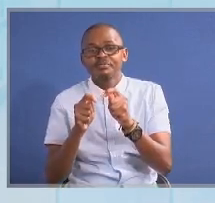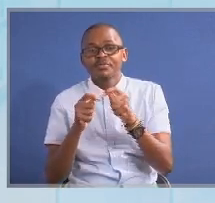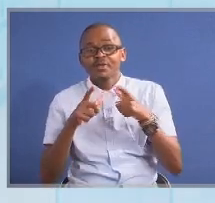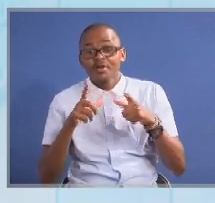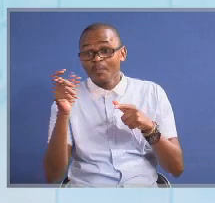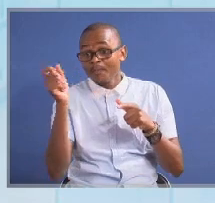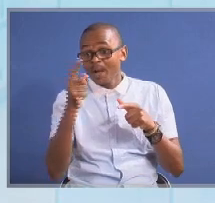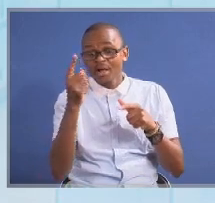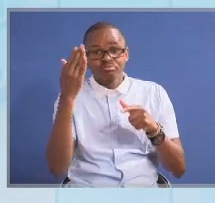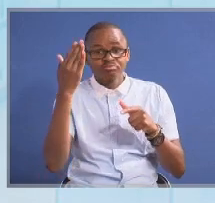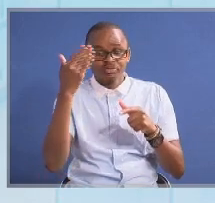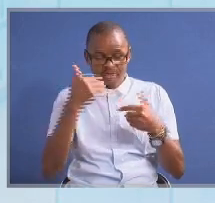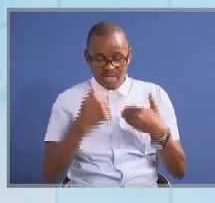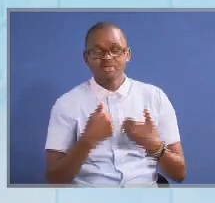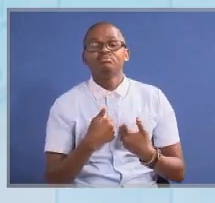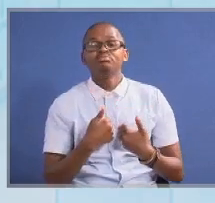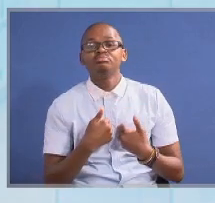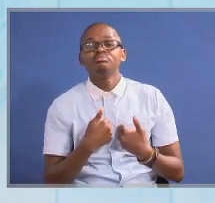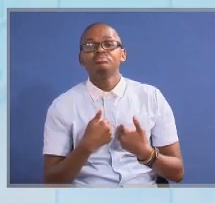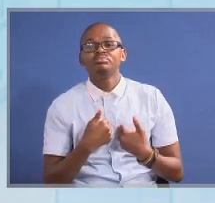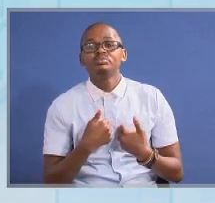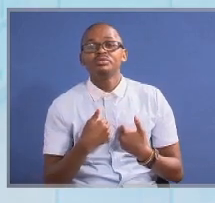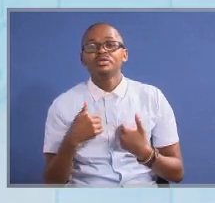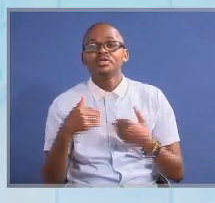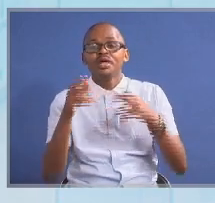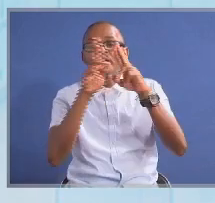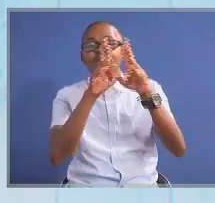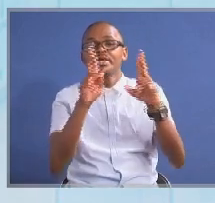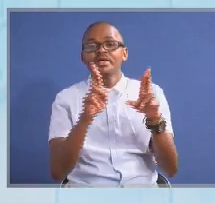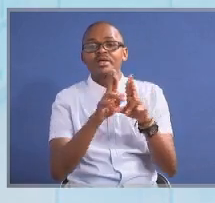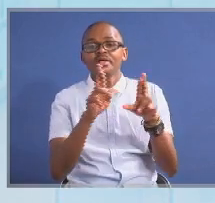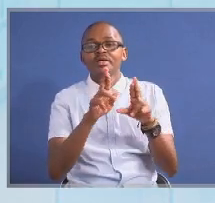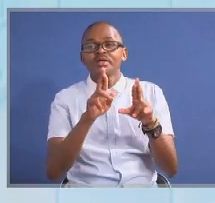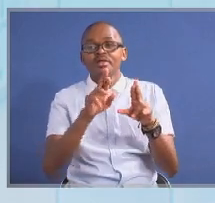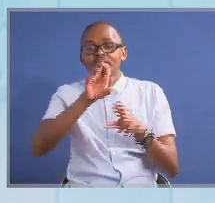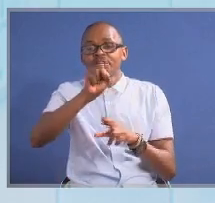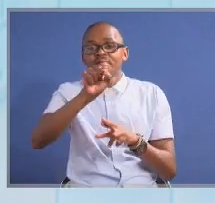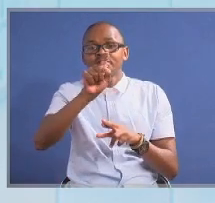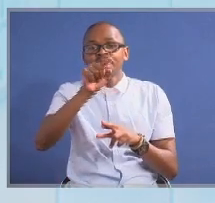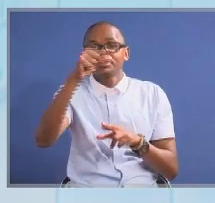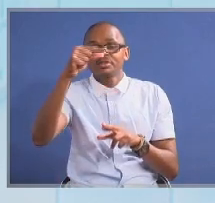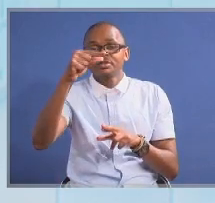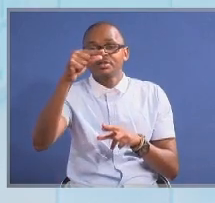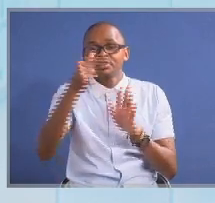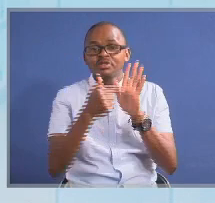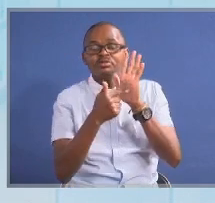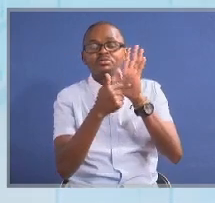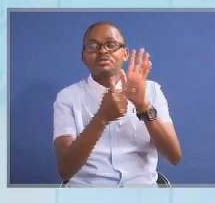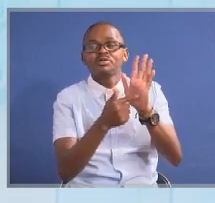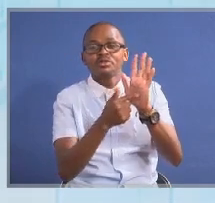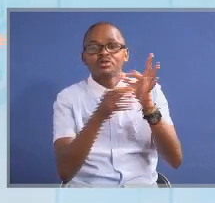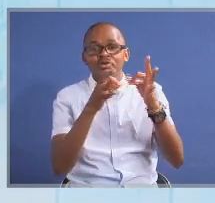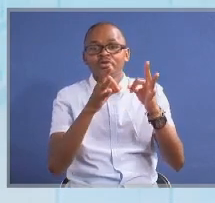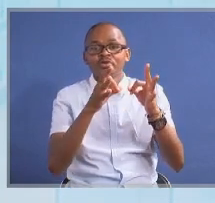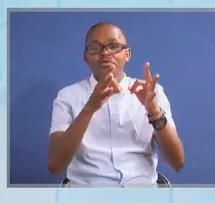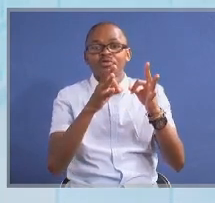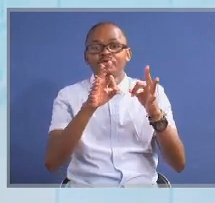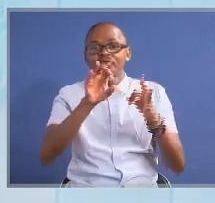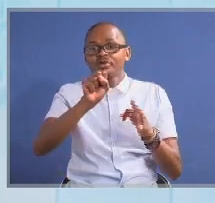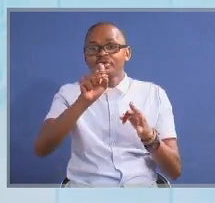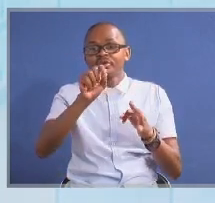less than a month ago, we hosted an international SDG showcase of SDG